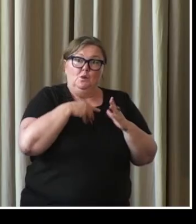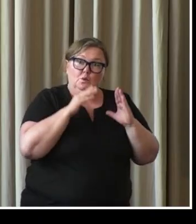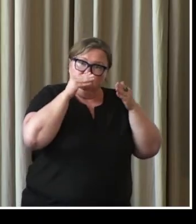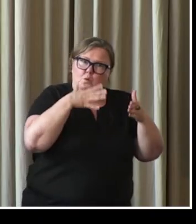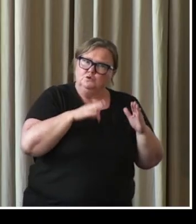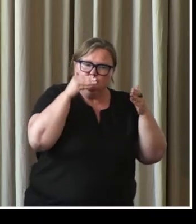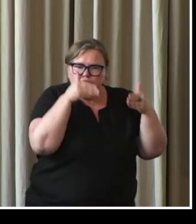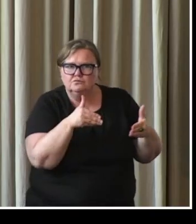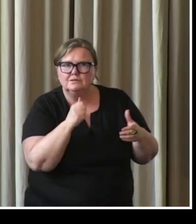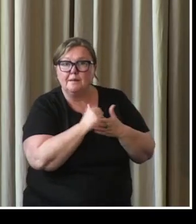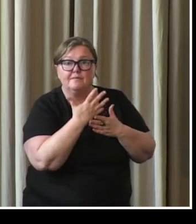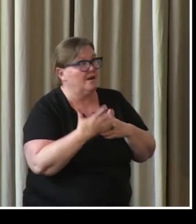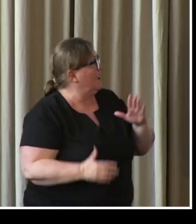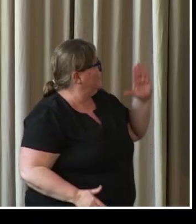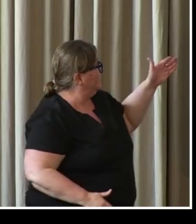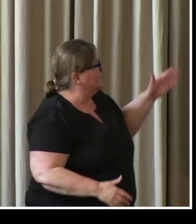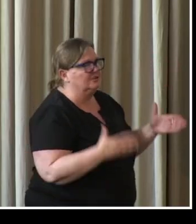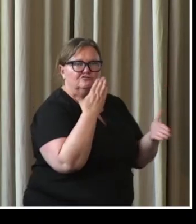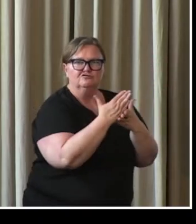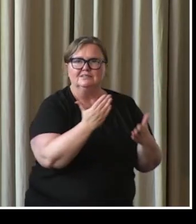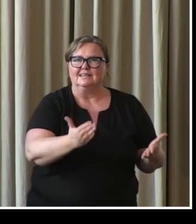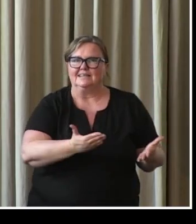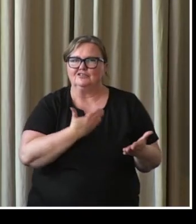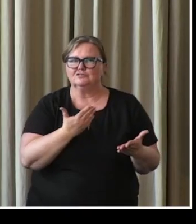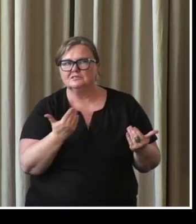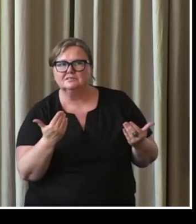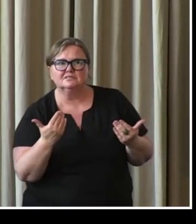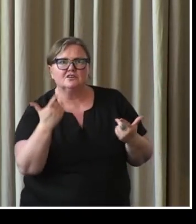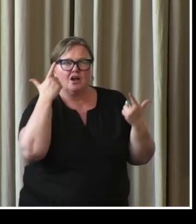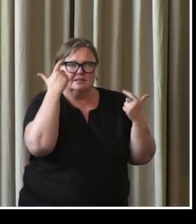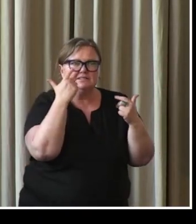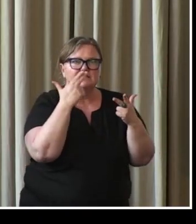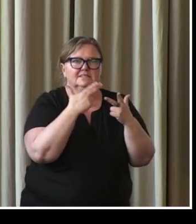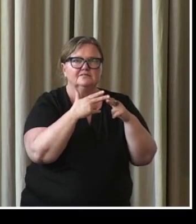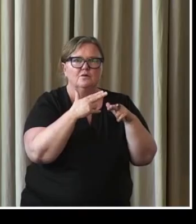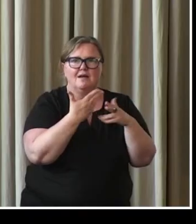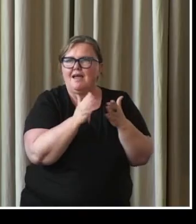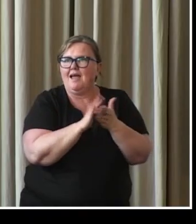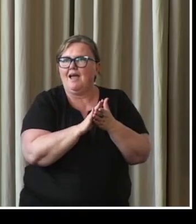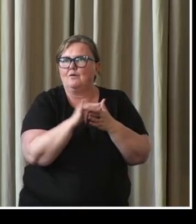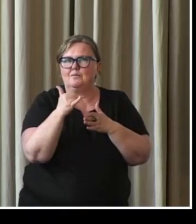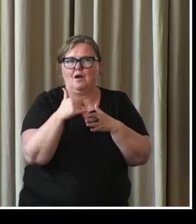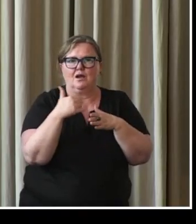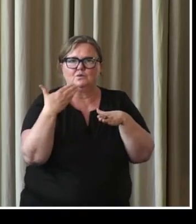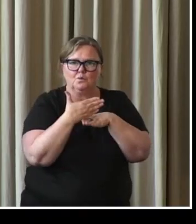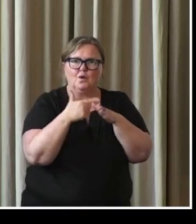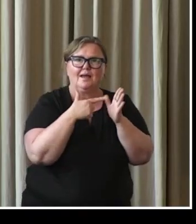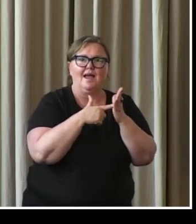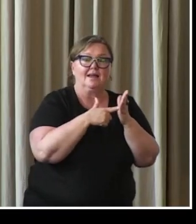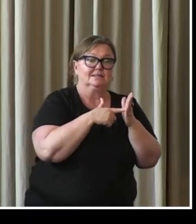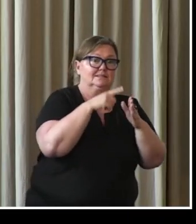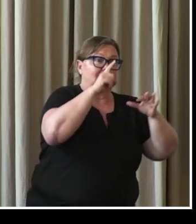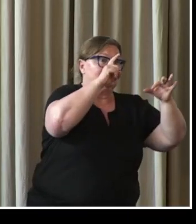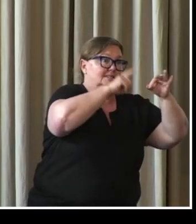interested in that area, really interested in ideas for how we might work at state,